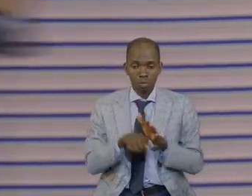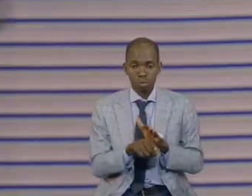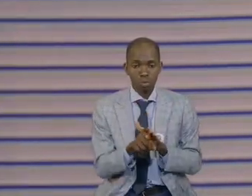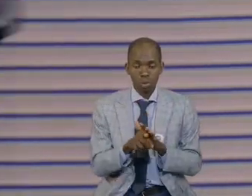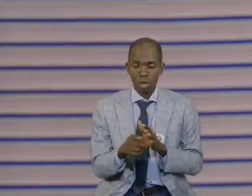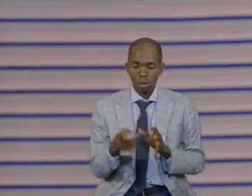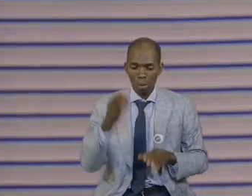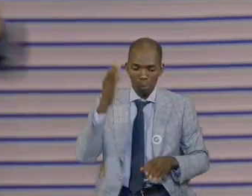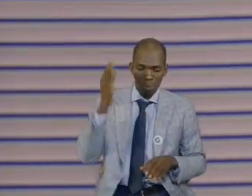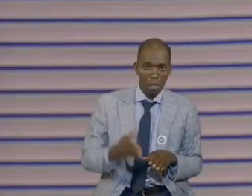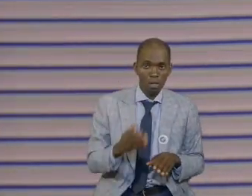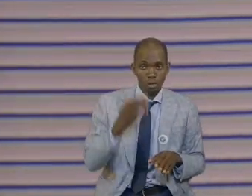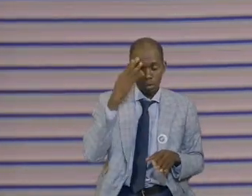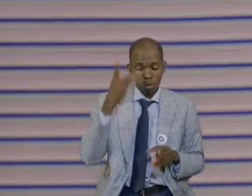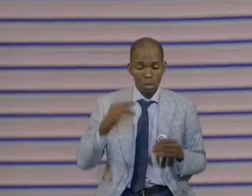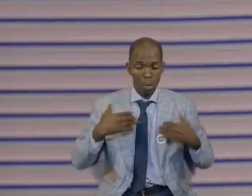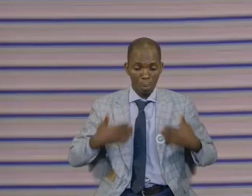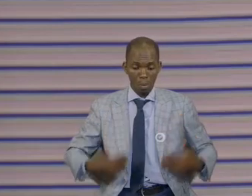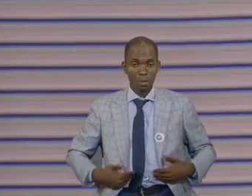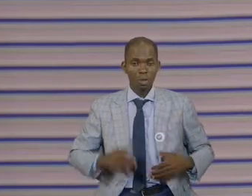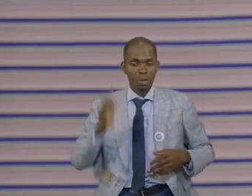will be wriggling violently,